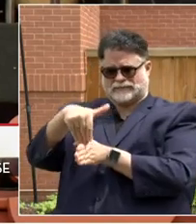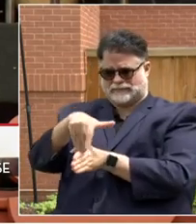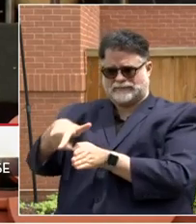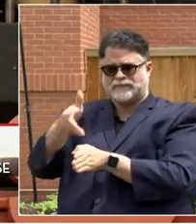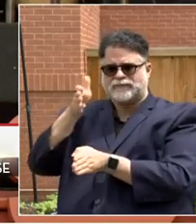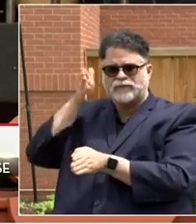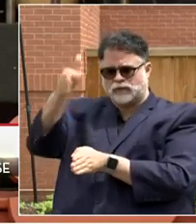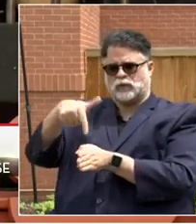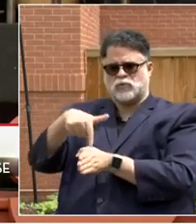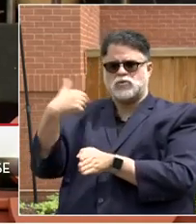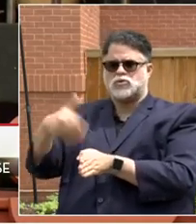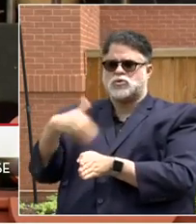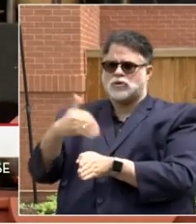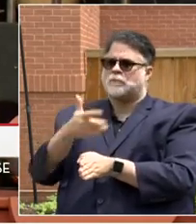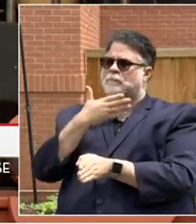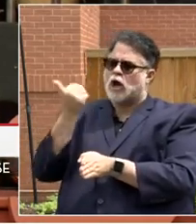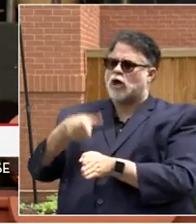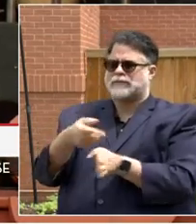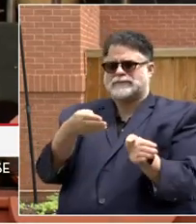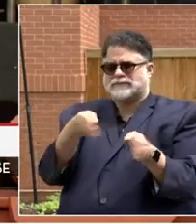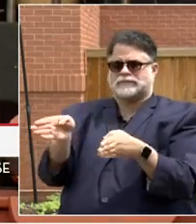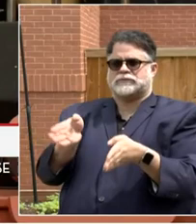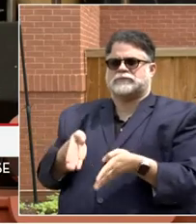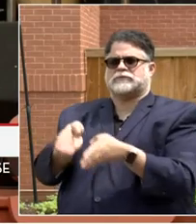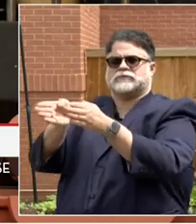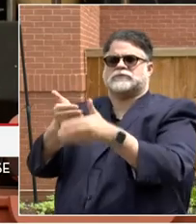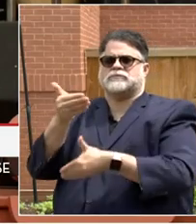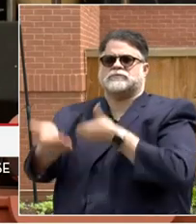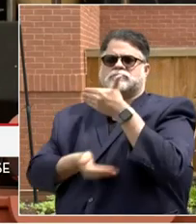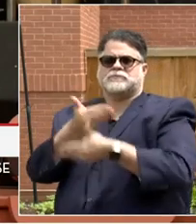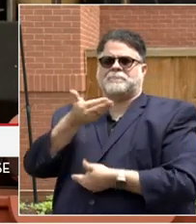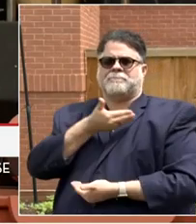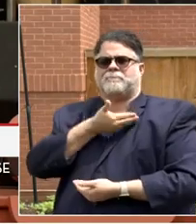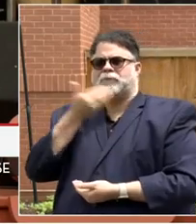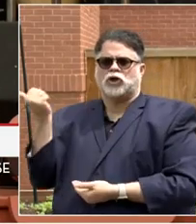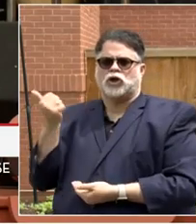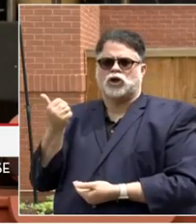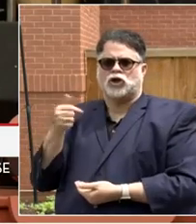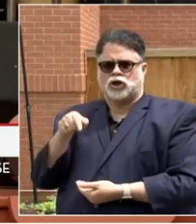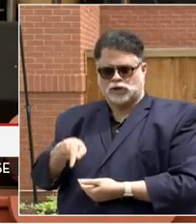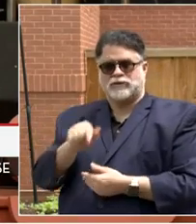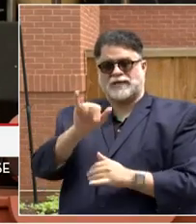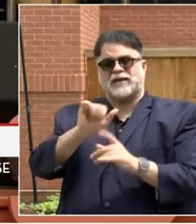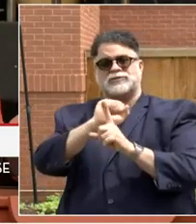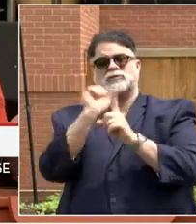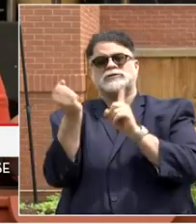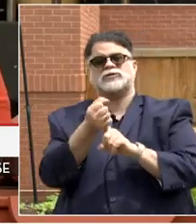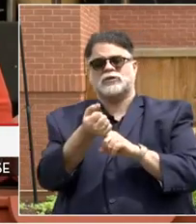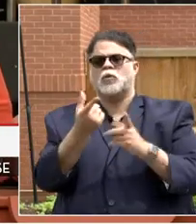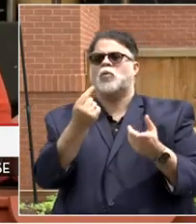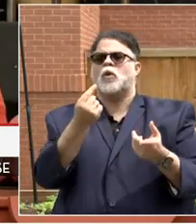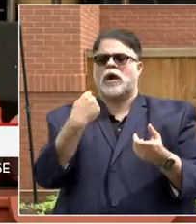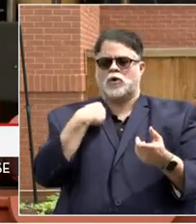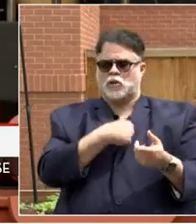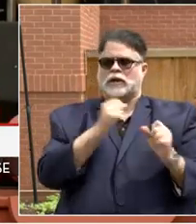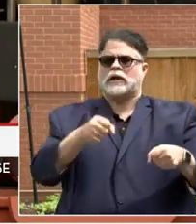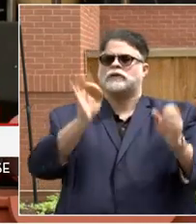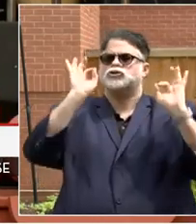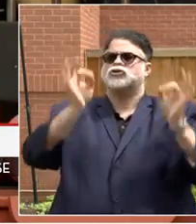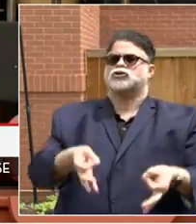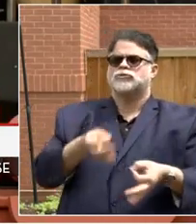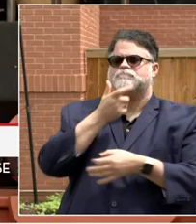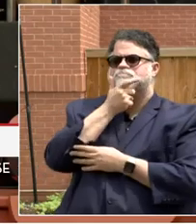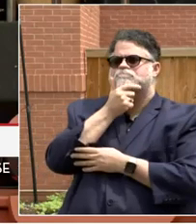situations and tragic decisions. So we know that we have to do all we can as a government